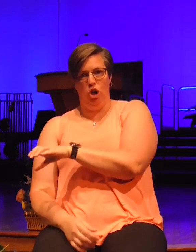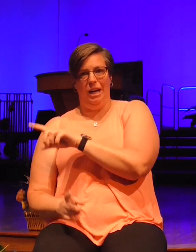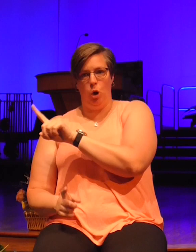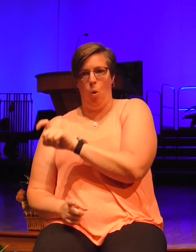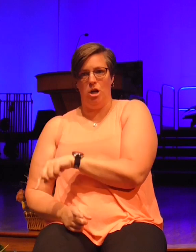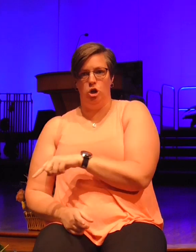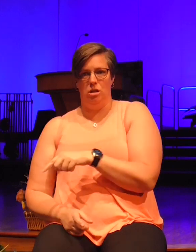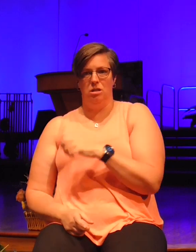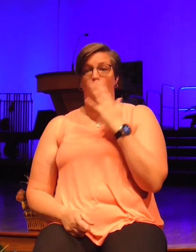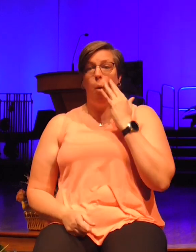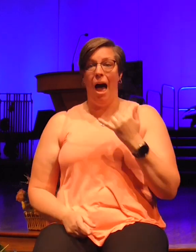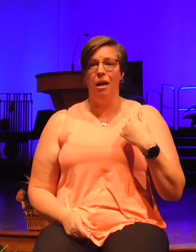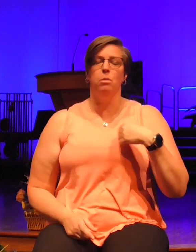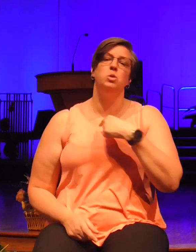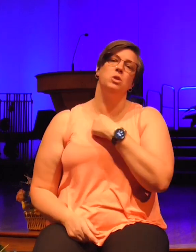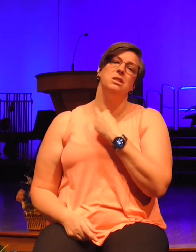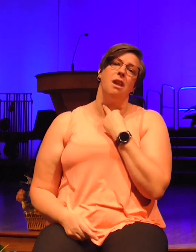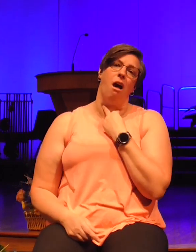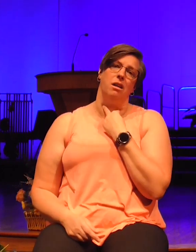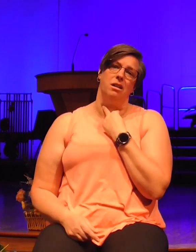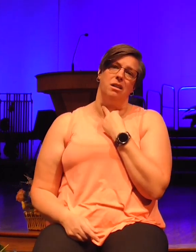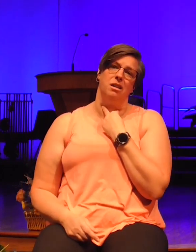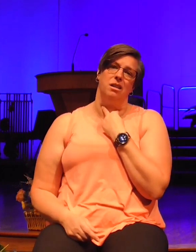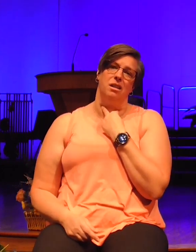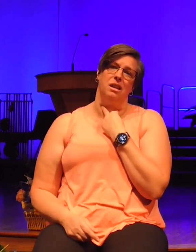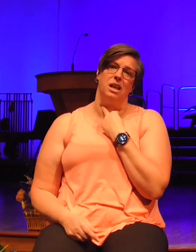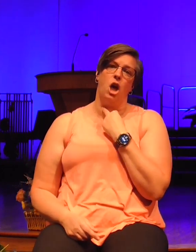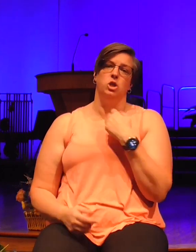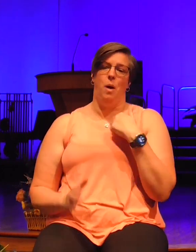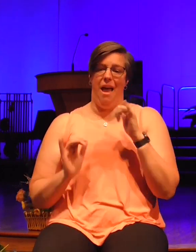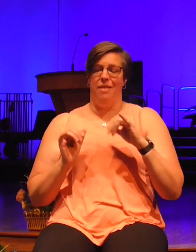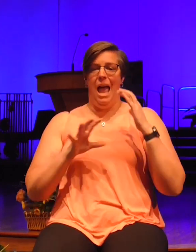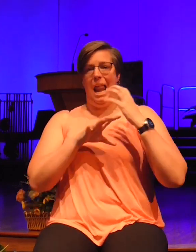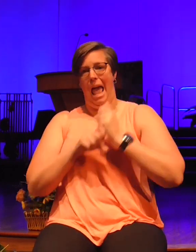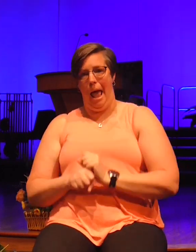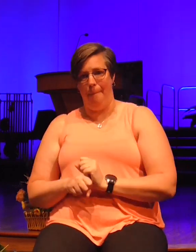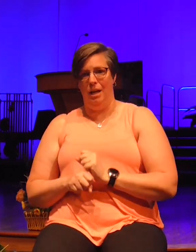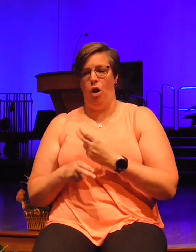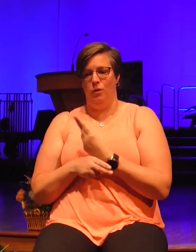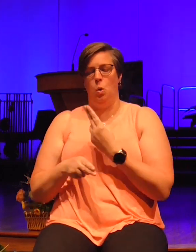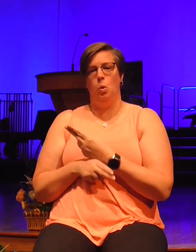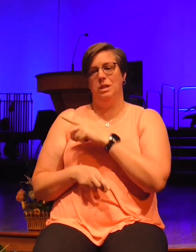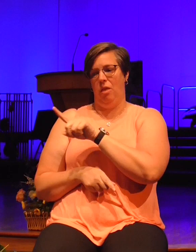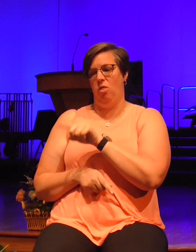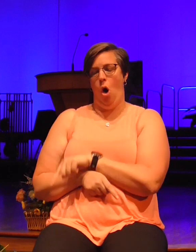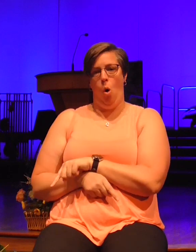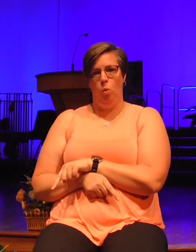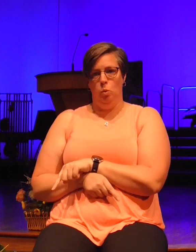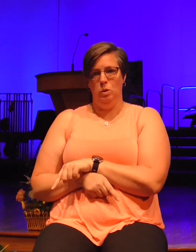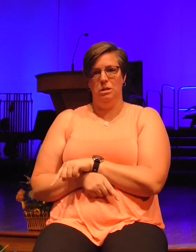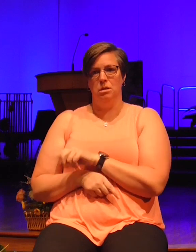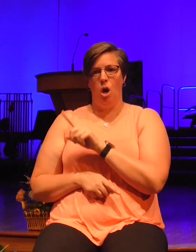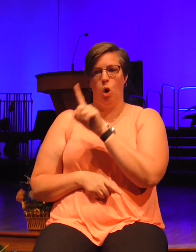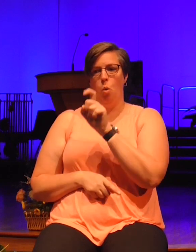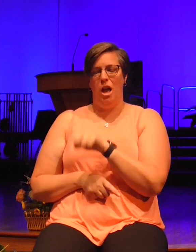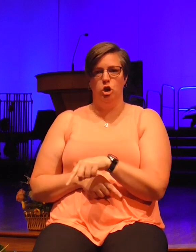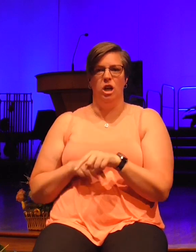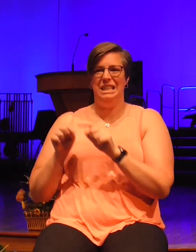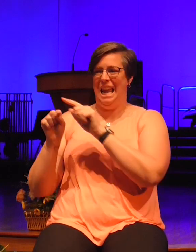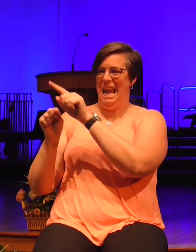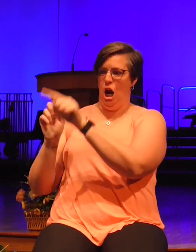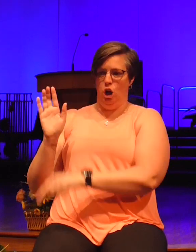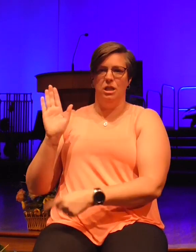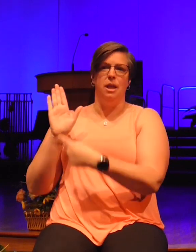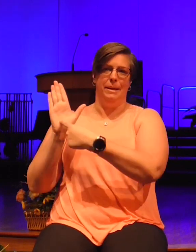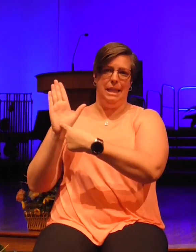stuck and we have a habit of using disempowering questions. So here's a few disempowering questions that we need to